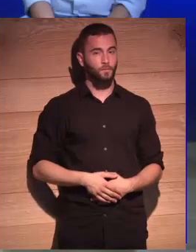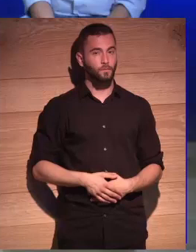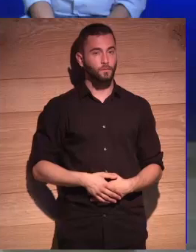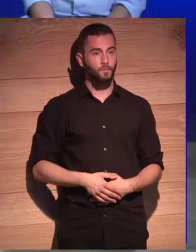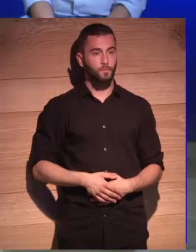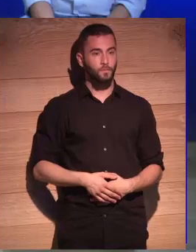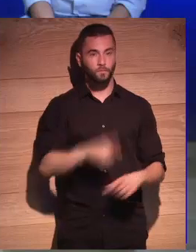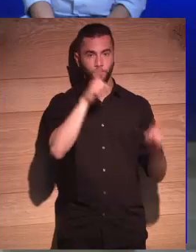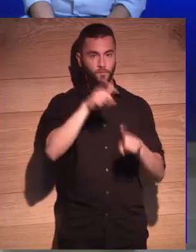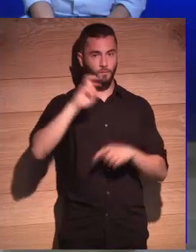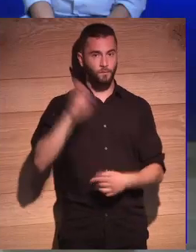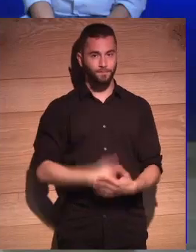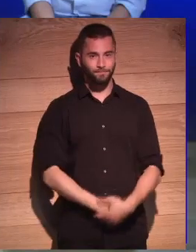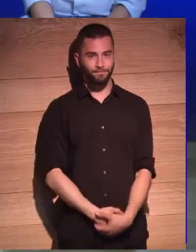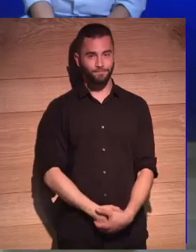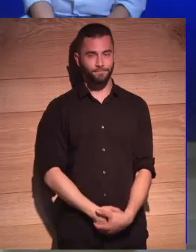children.